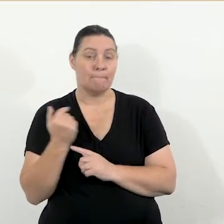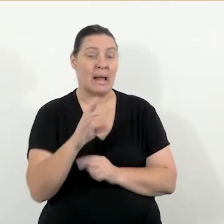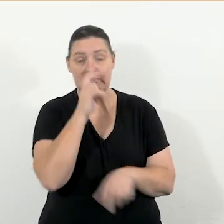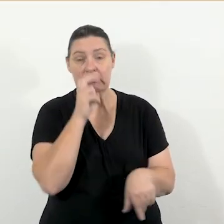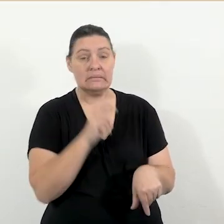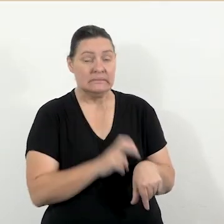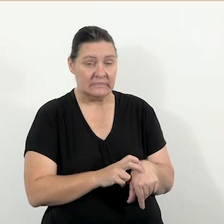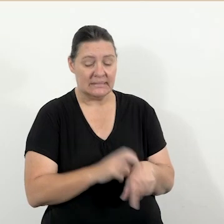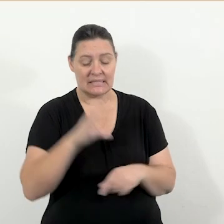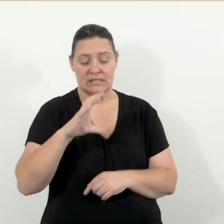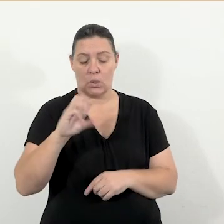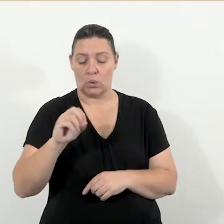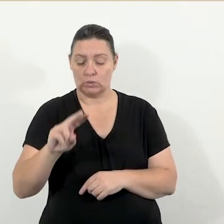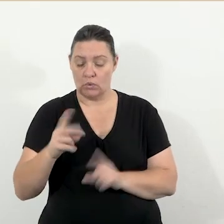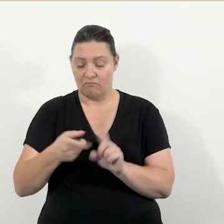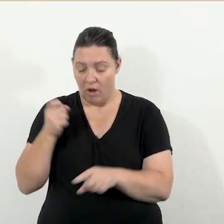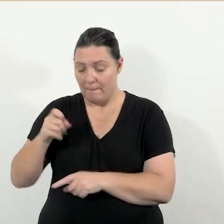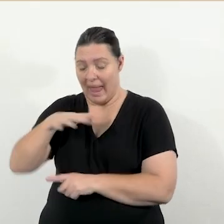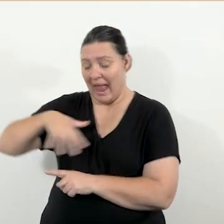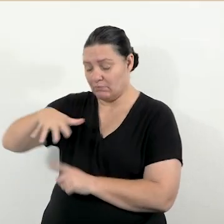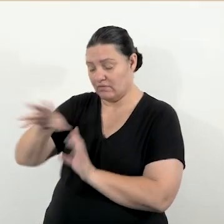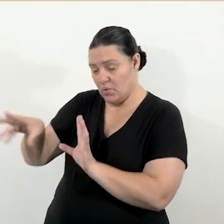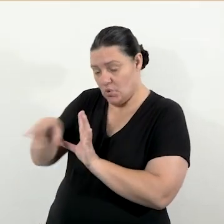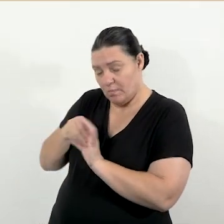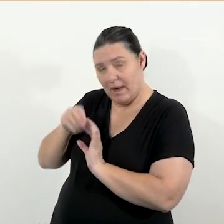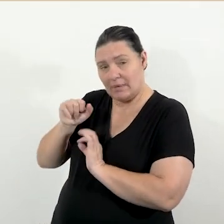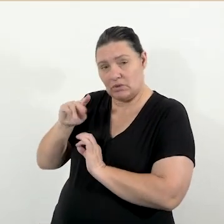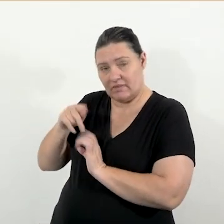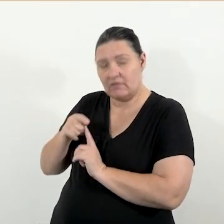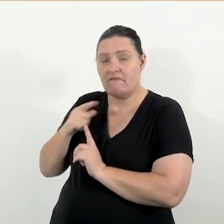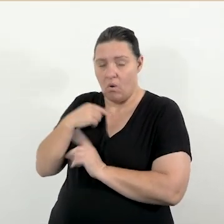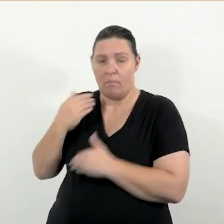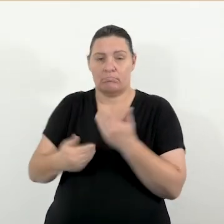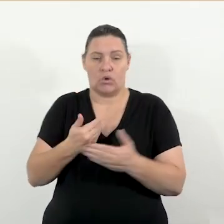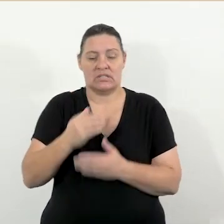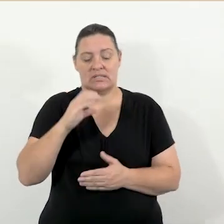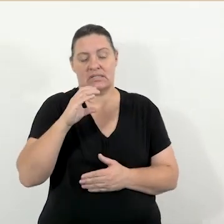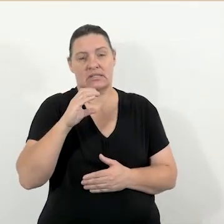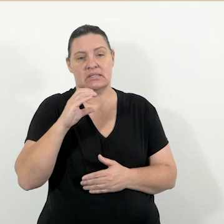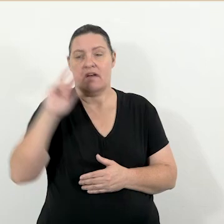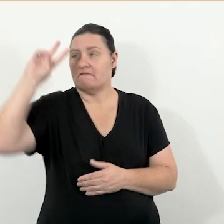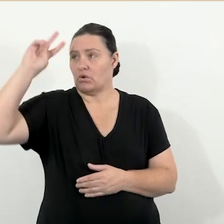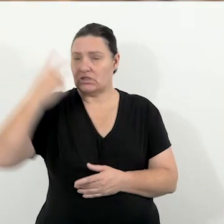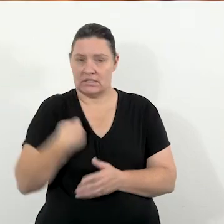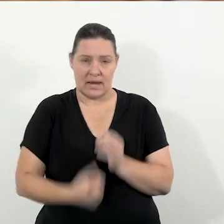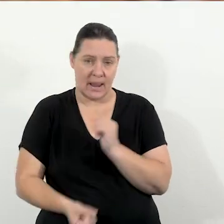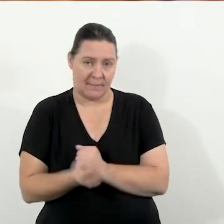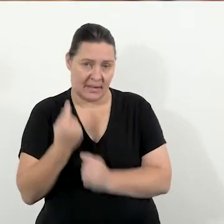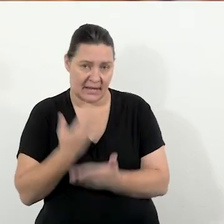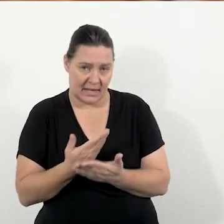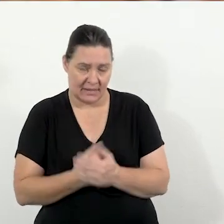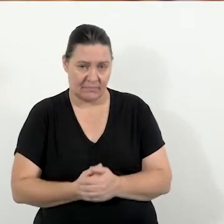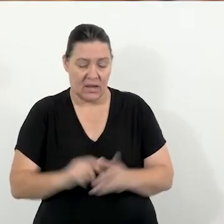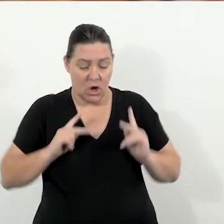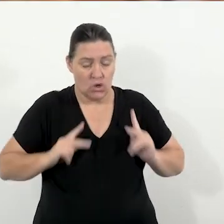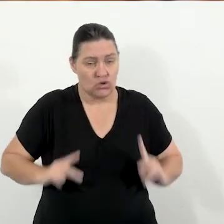plants need to take the carbon dioxide from the atmosphere in order also for the process of photosynthesis to occur. Then